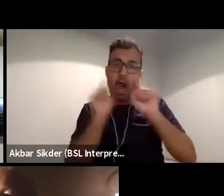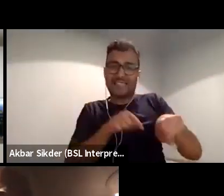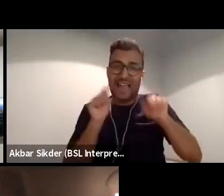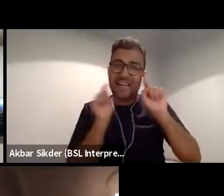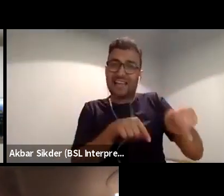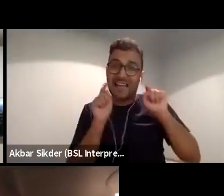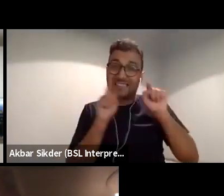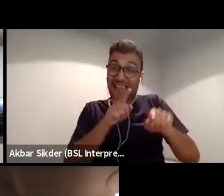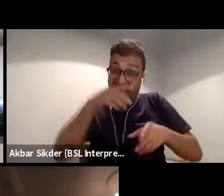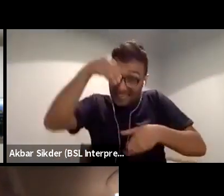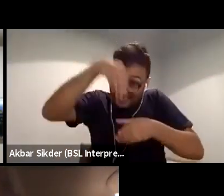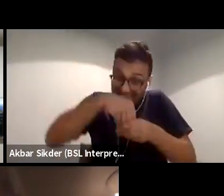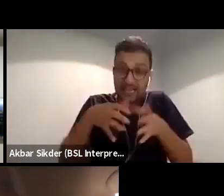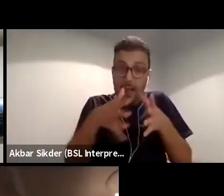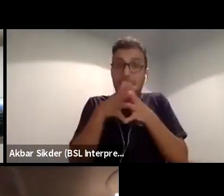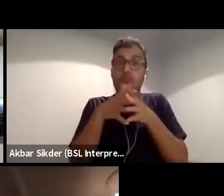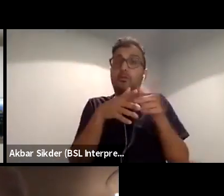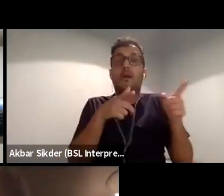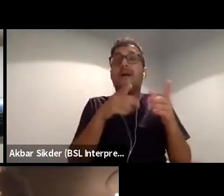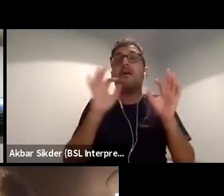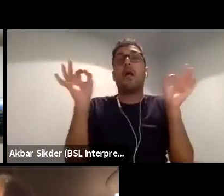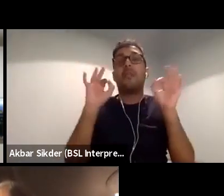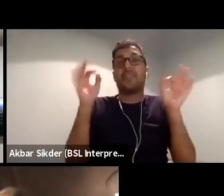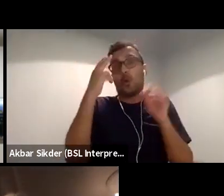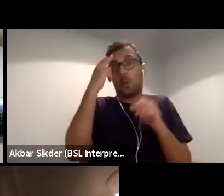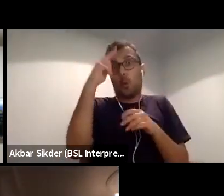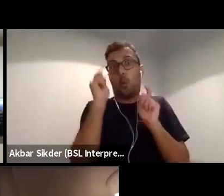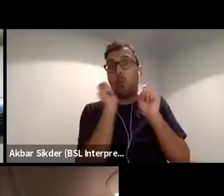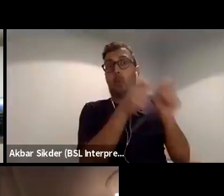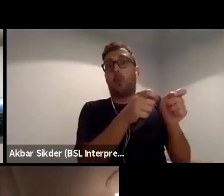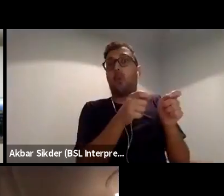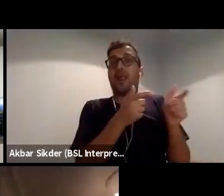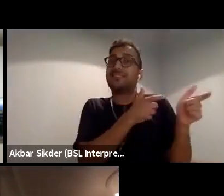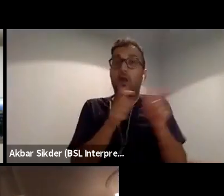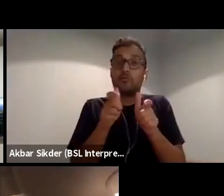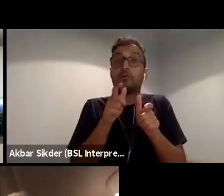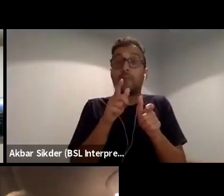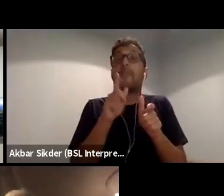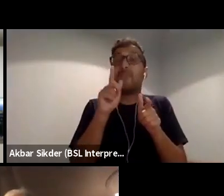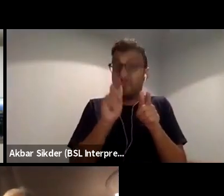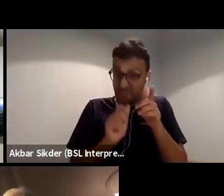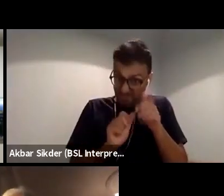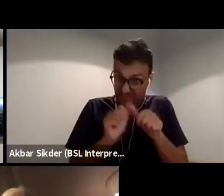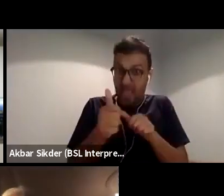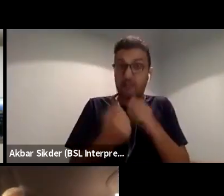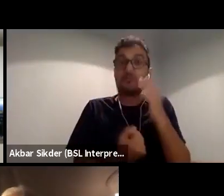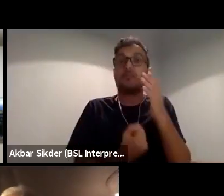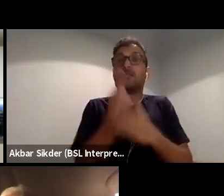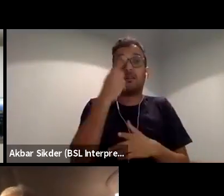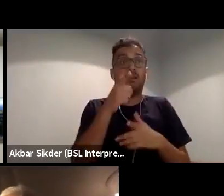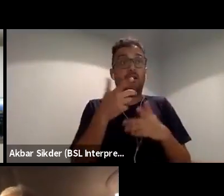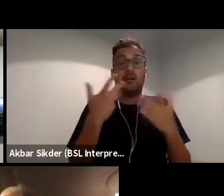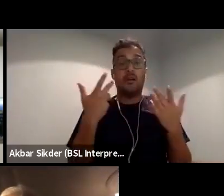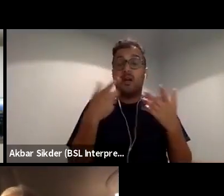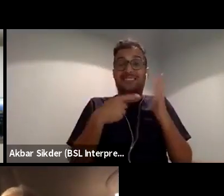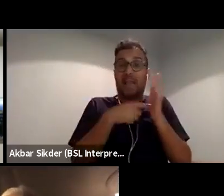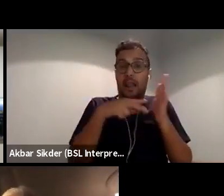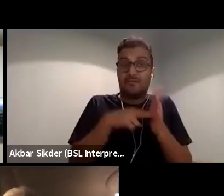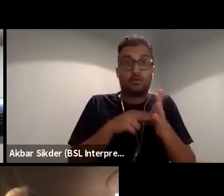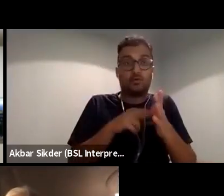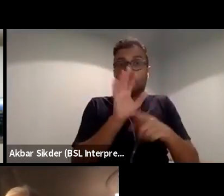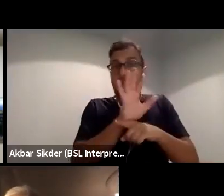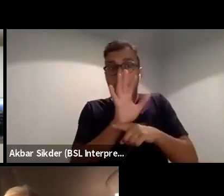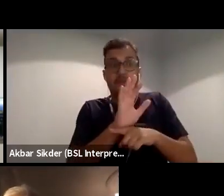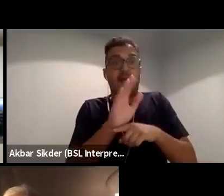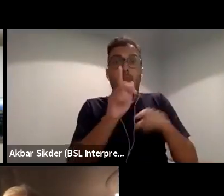when El Paso took place, you had journalists, you had commentators on mainstream news channels who were coming out and saying, look, this